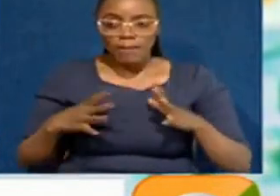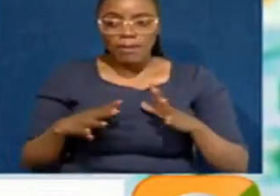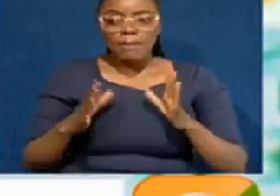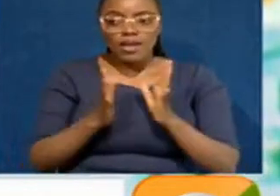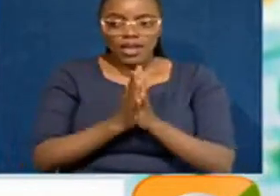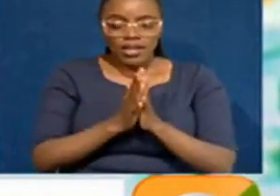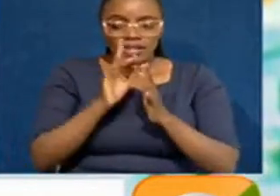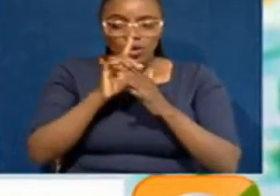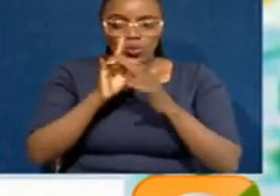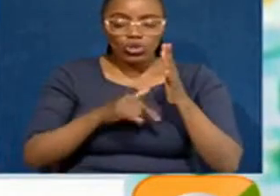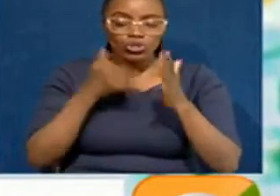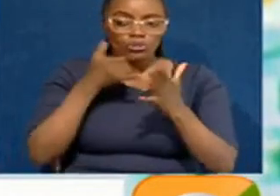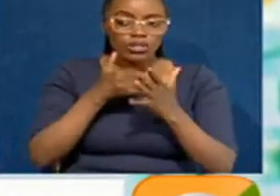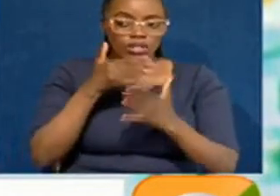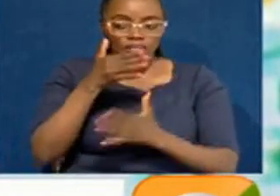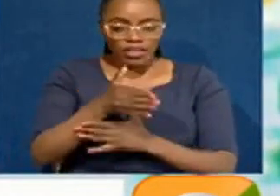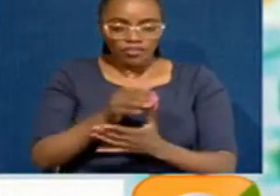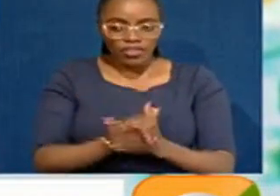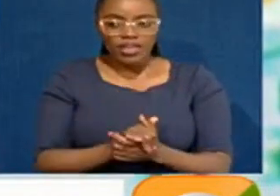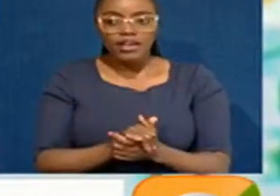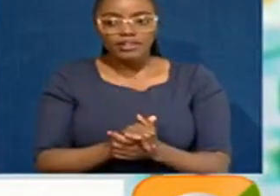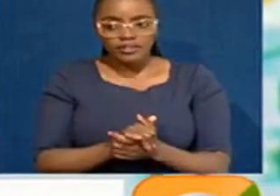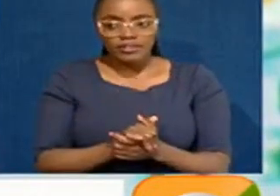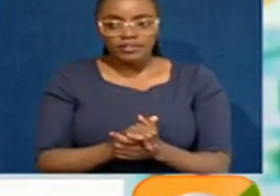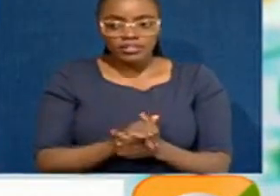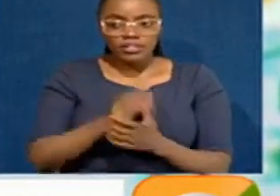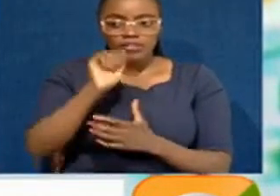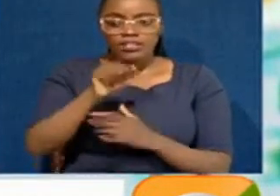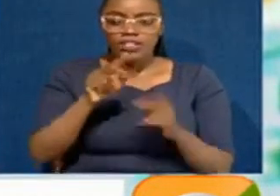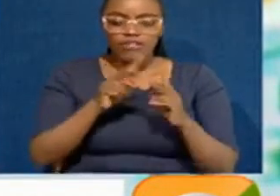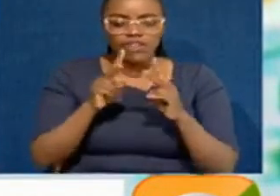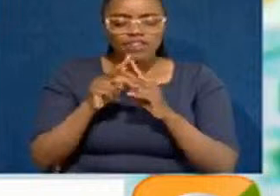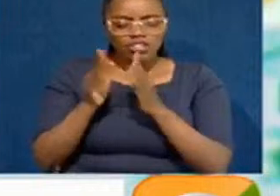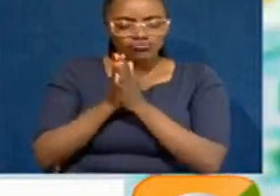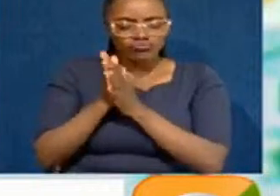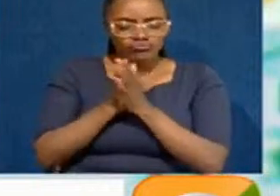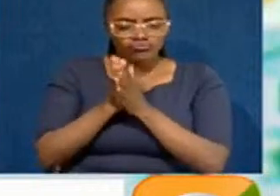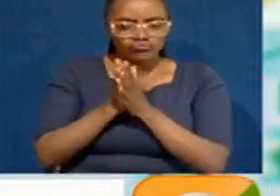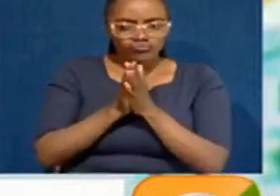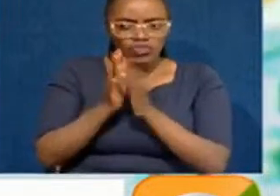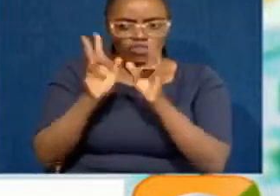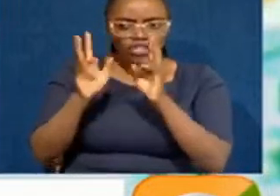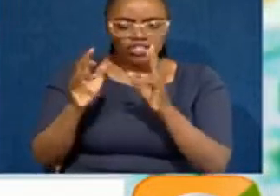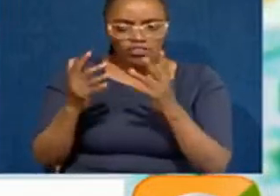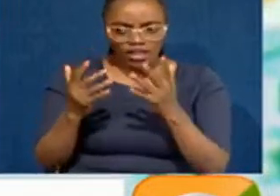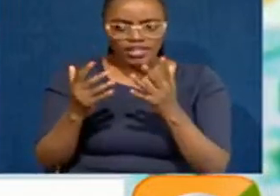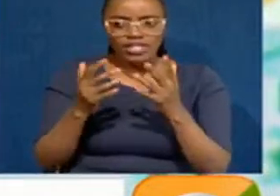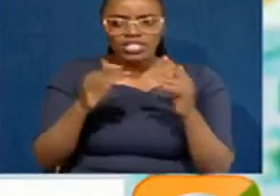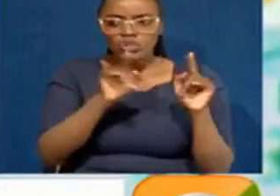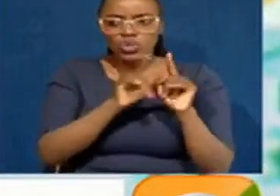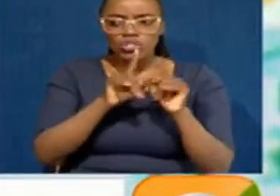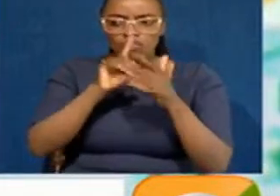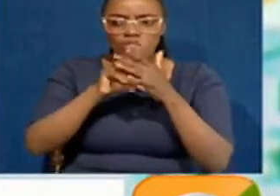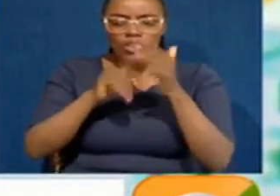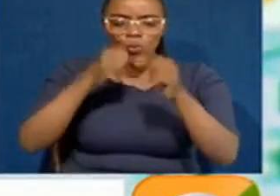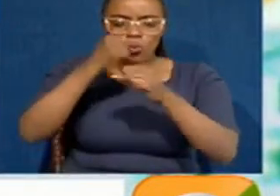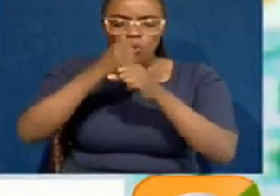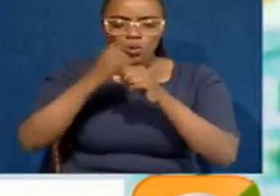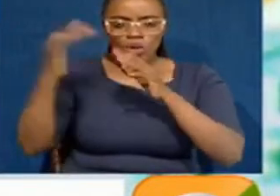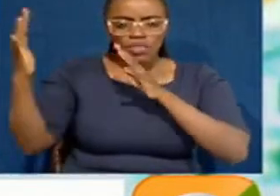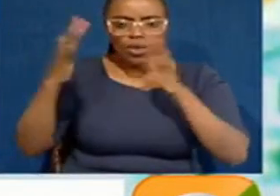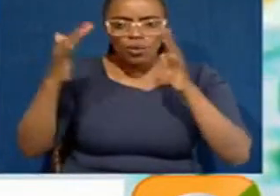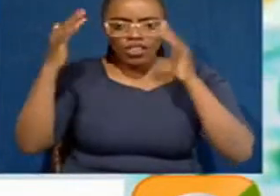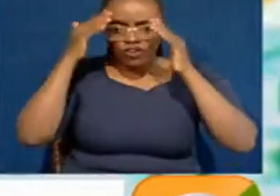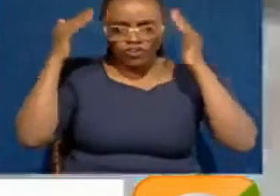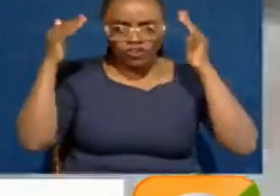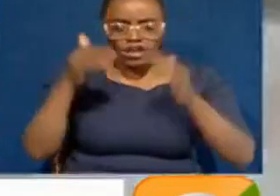are going to be up and running there. Okay. So they can, it's very interactive, you know. You can zoom into your locality, right. see what is the forecast, and